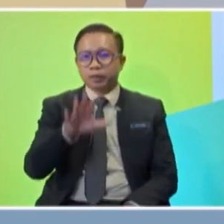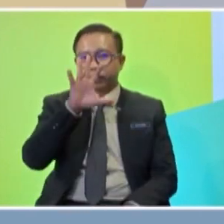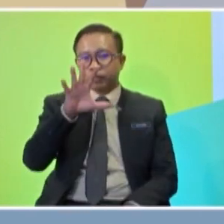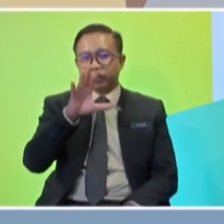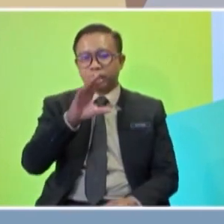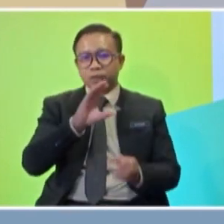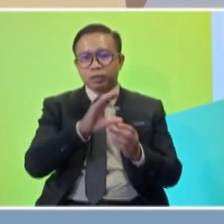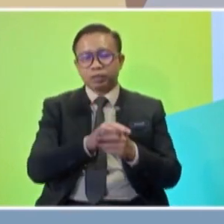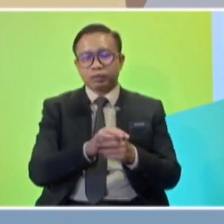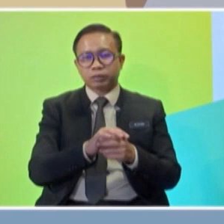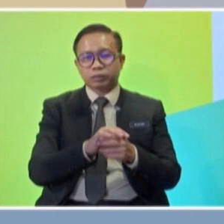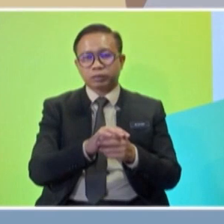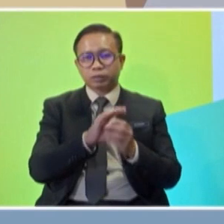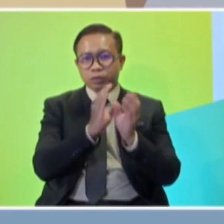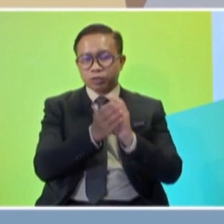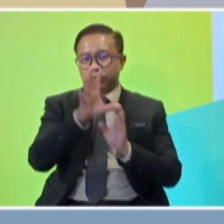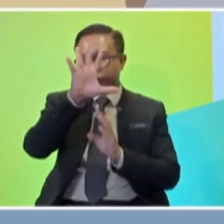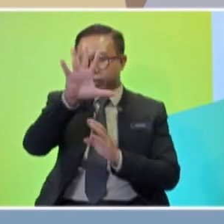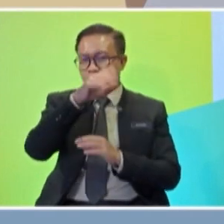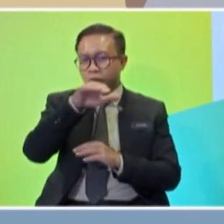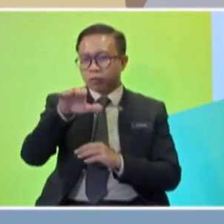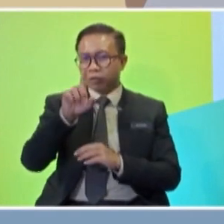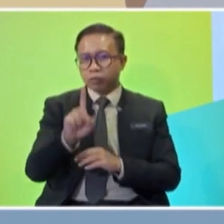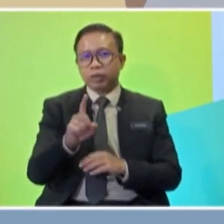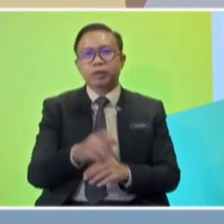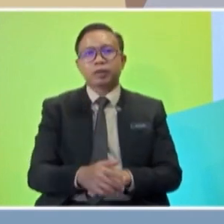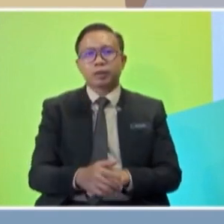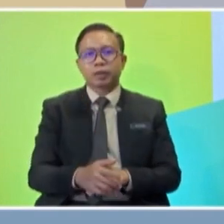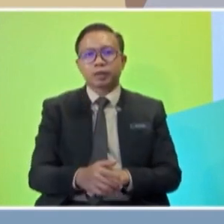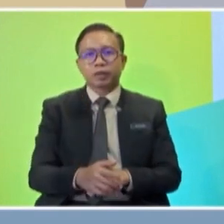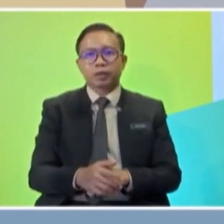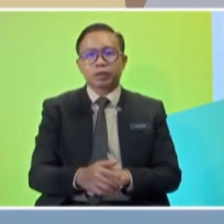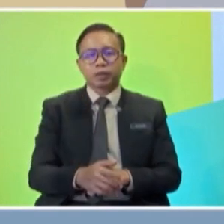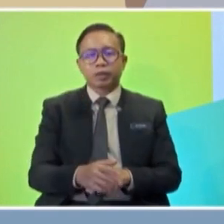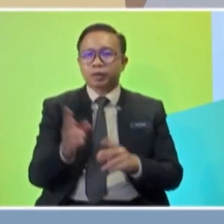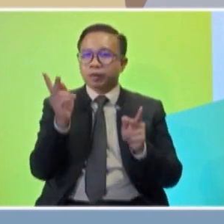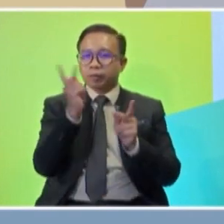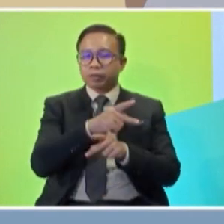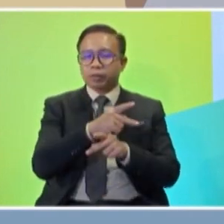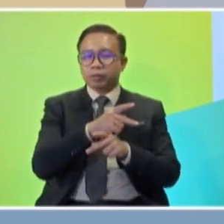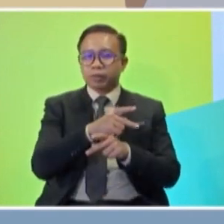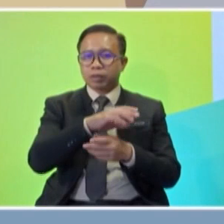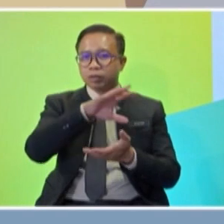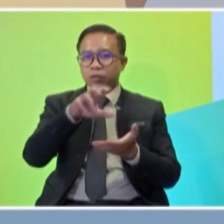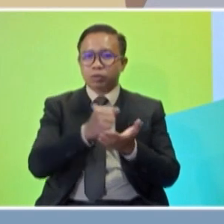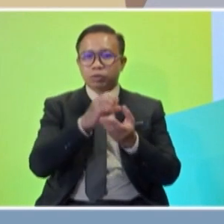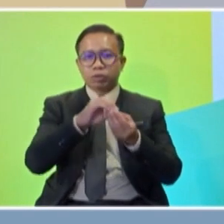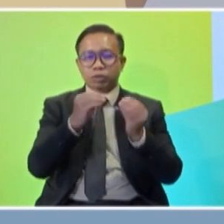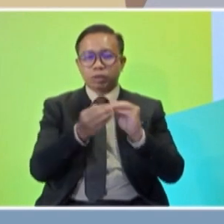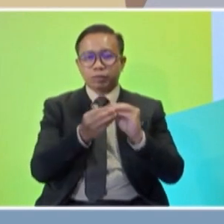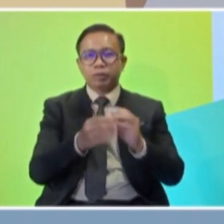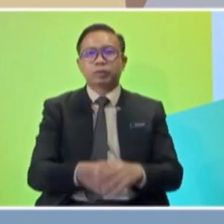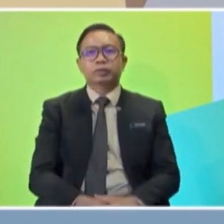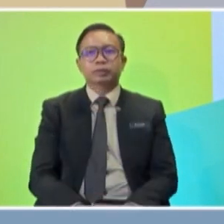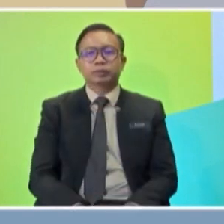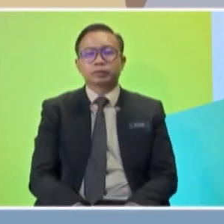to 5 will become 5 over 1 to multiply those two numbers, you need to invest 5